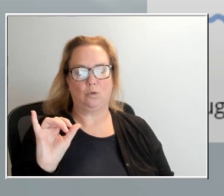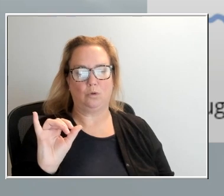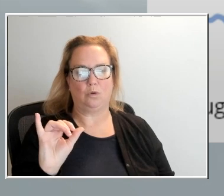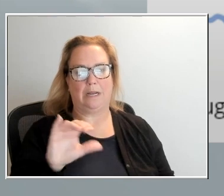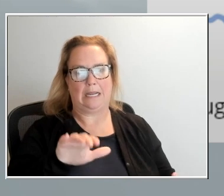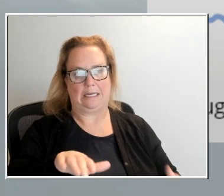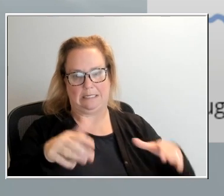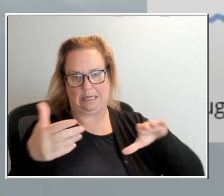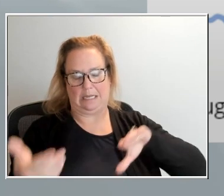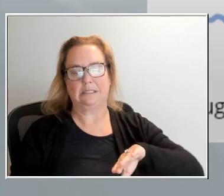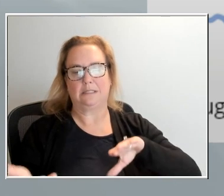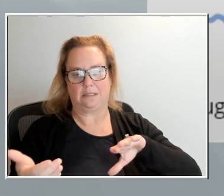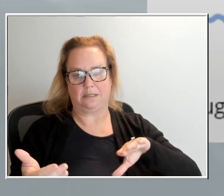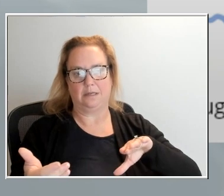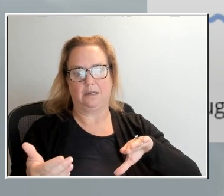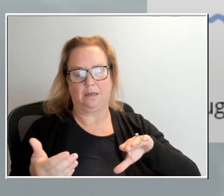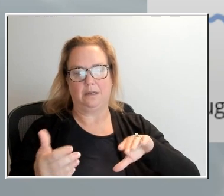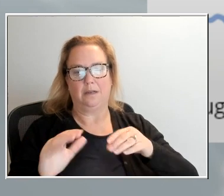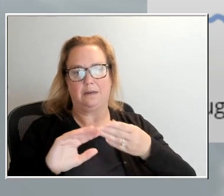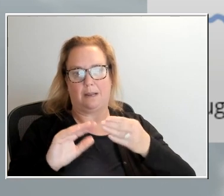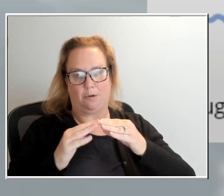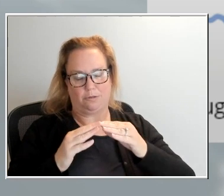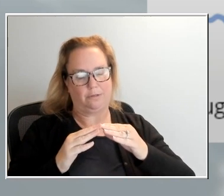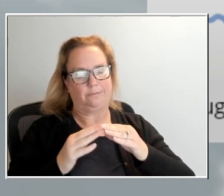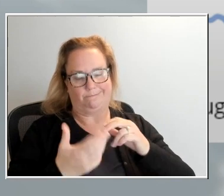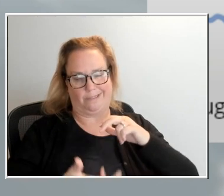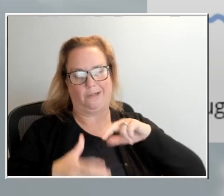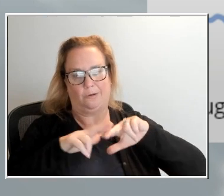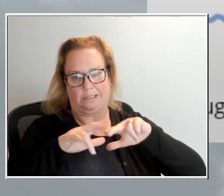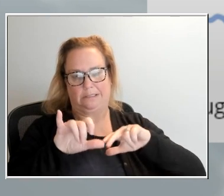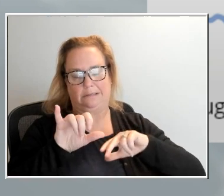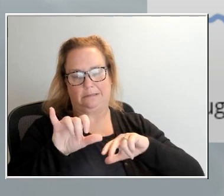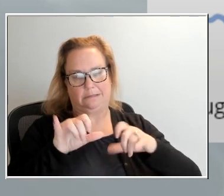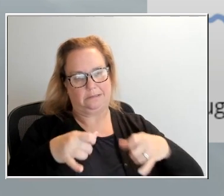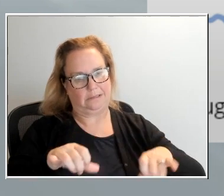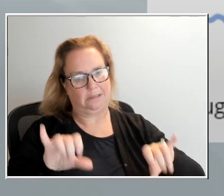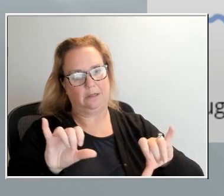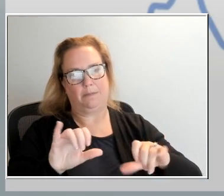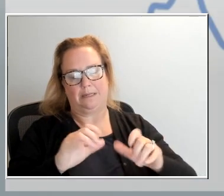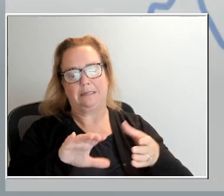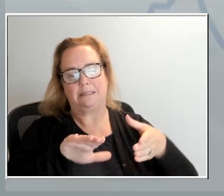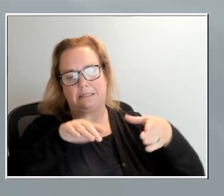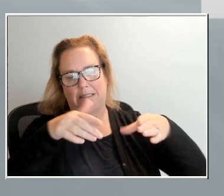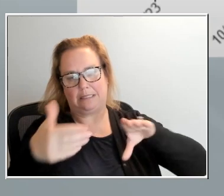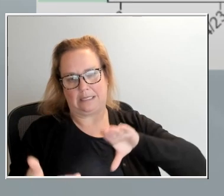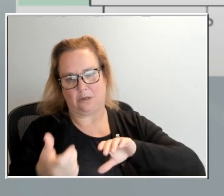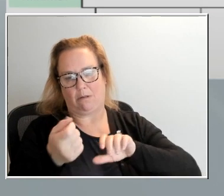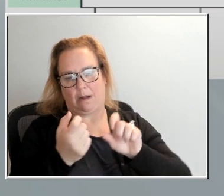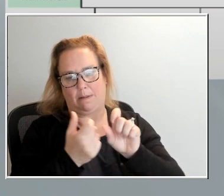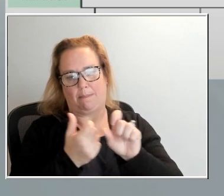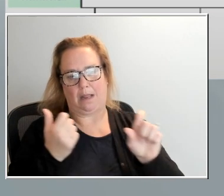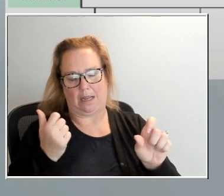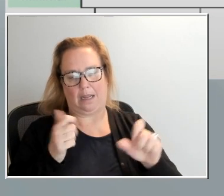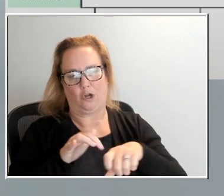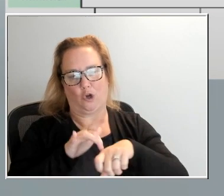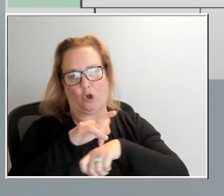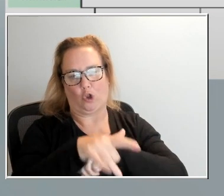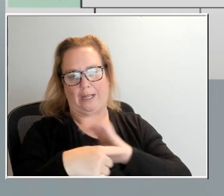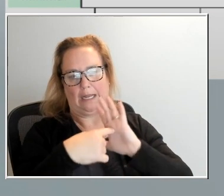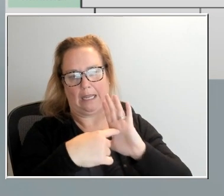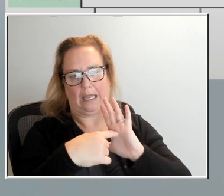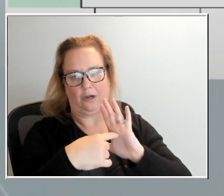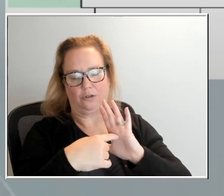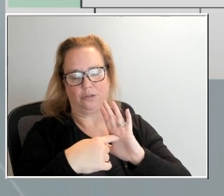certainly increased still, but we know deaths have always lagged behind the other early indicators, as those are